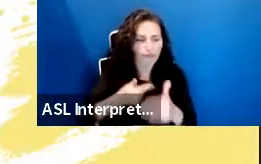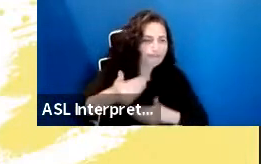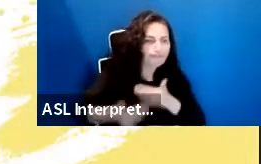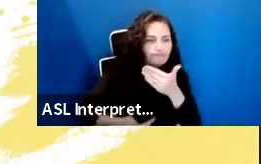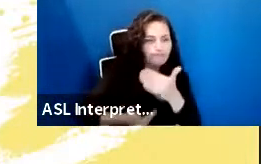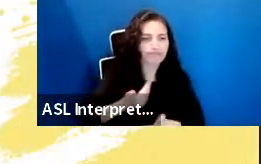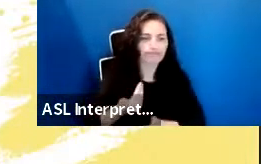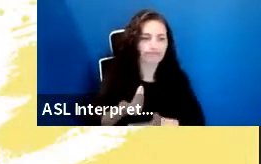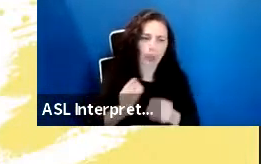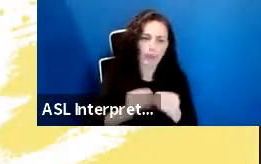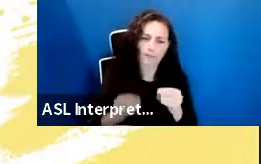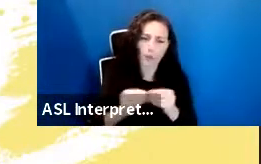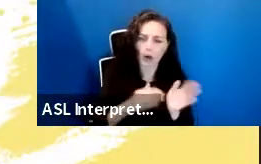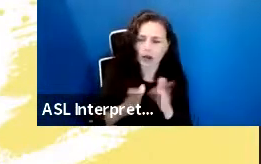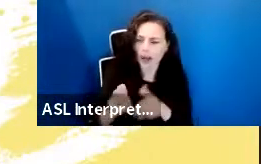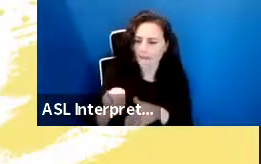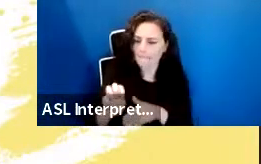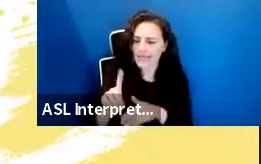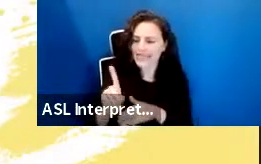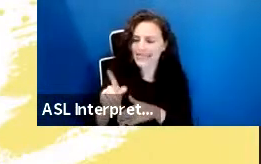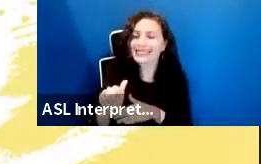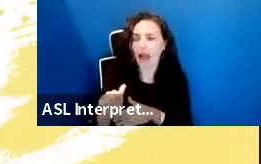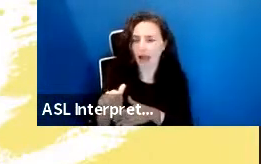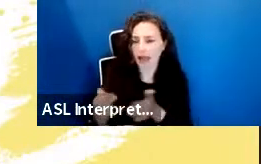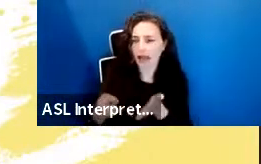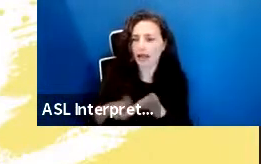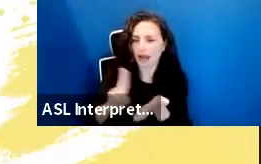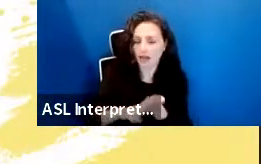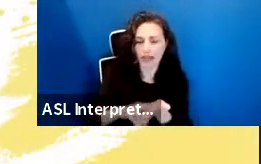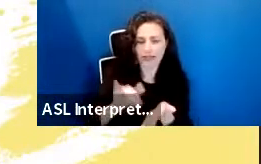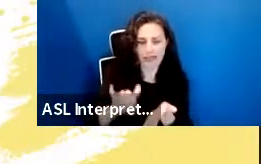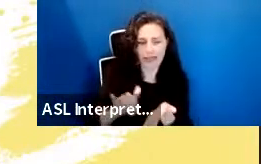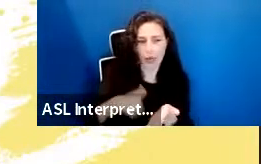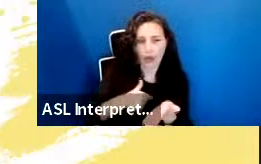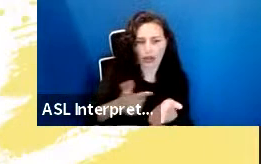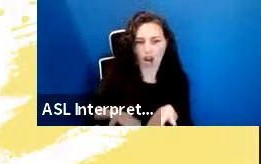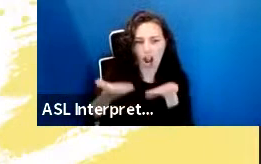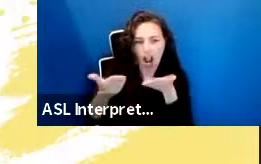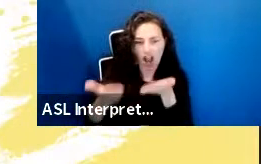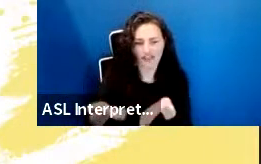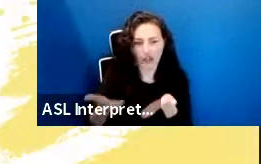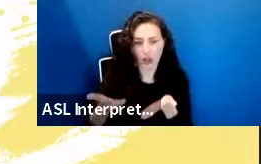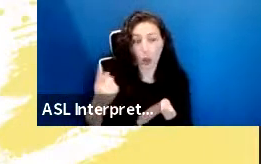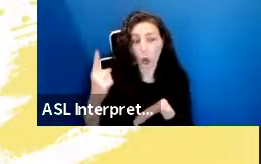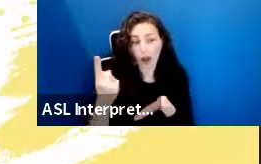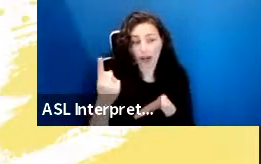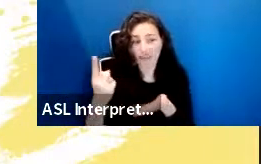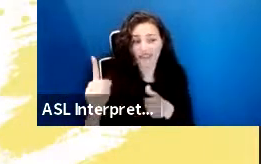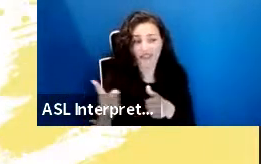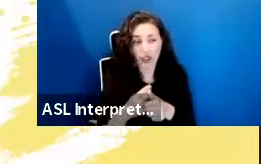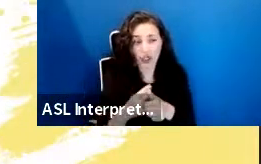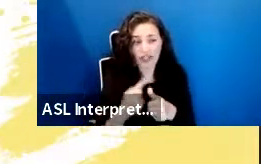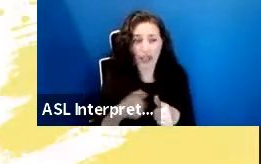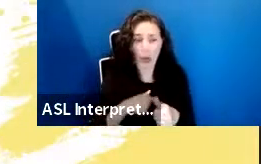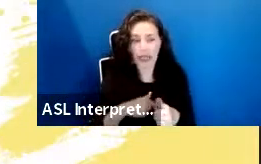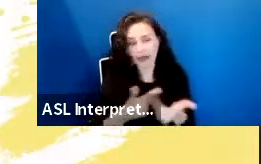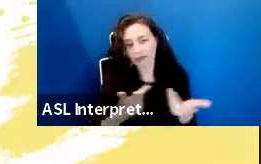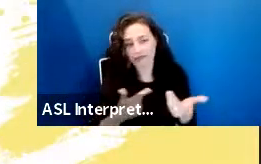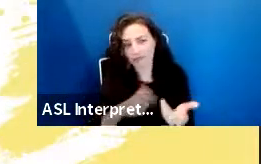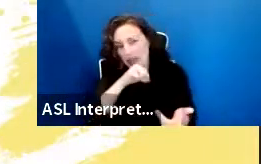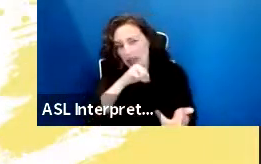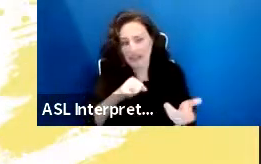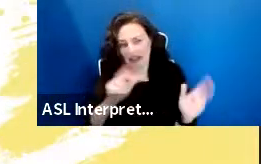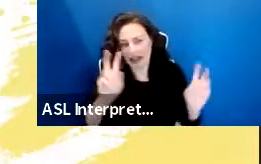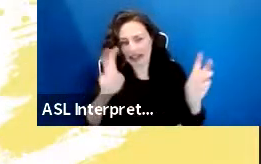the meatier contracts that SAG-AFTRA offers. And one of the first ones in what we lovingly call as the